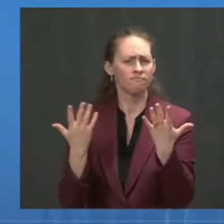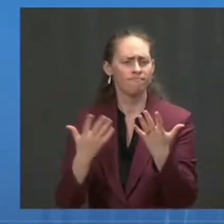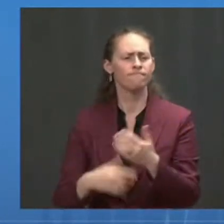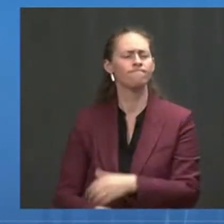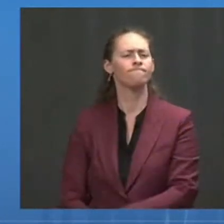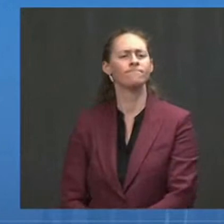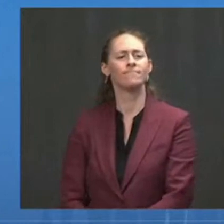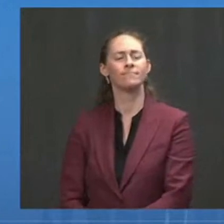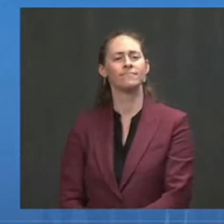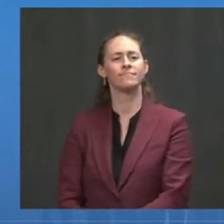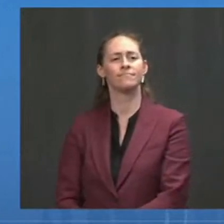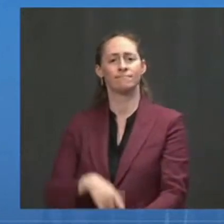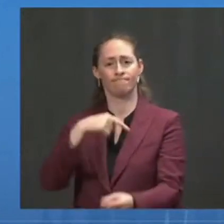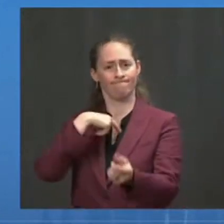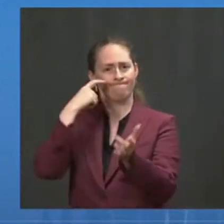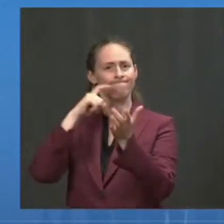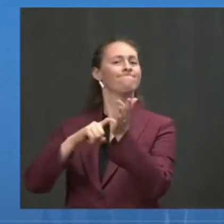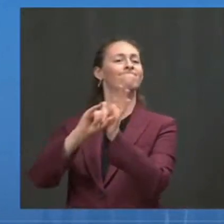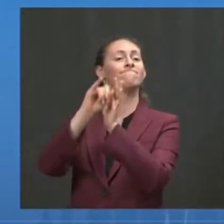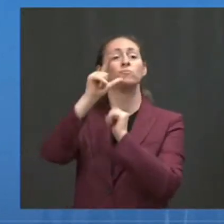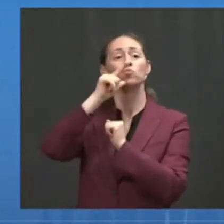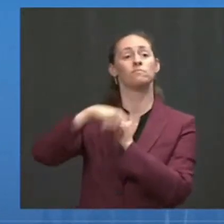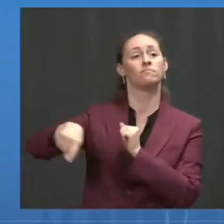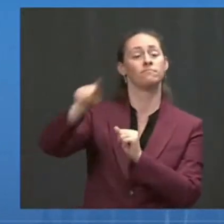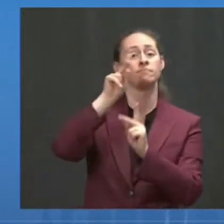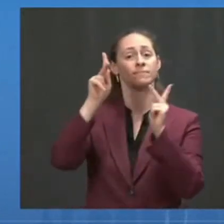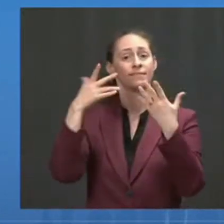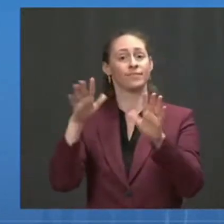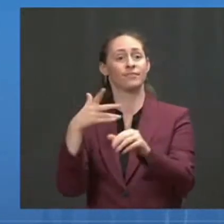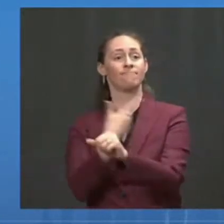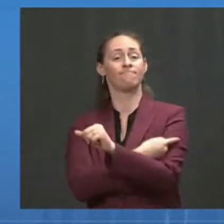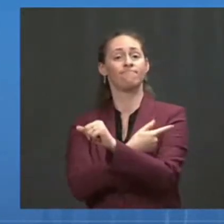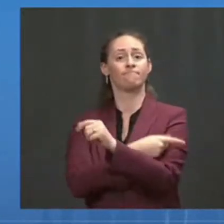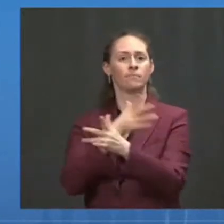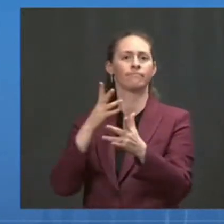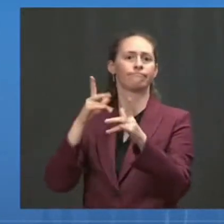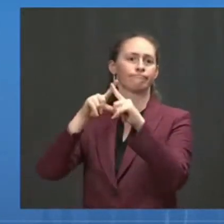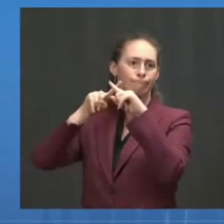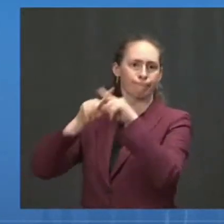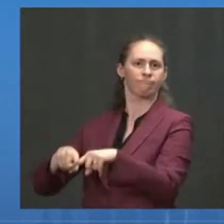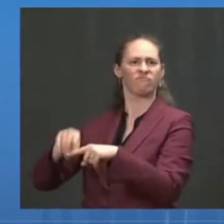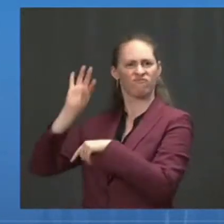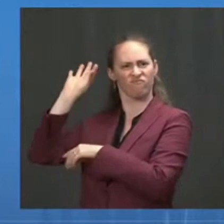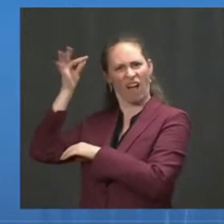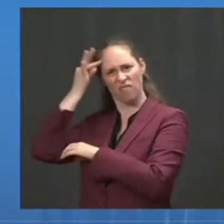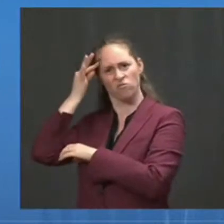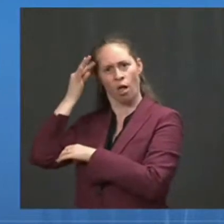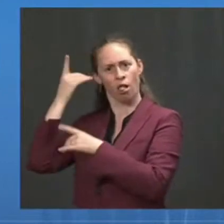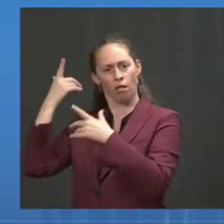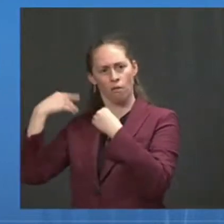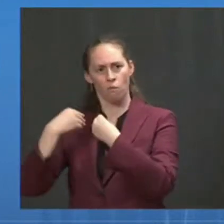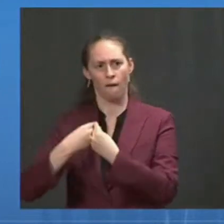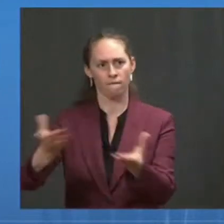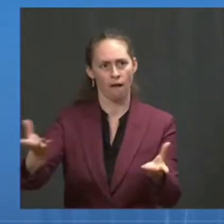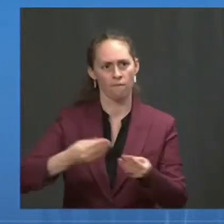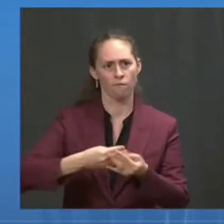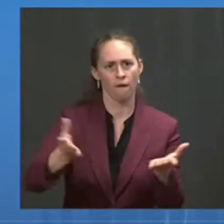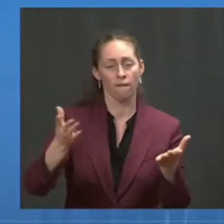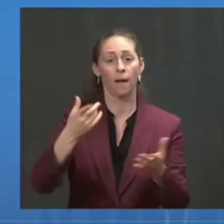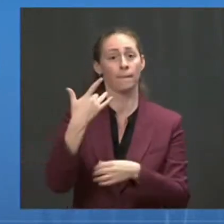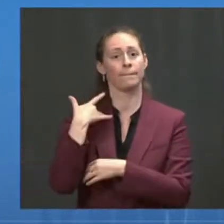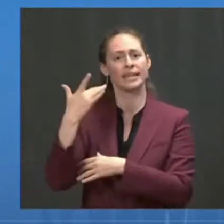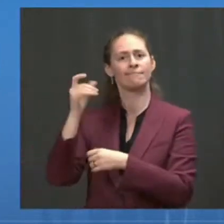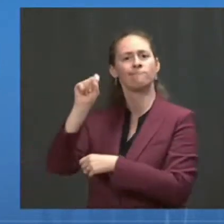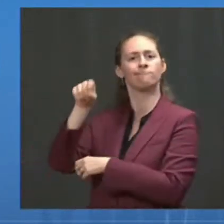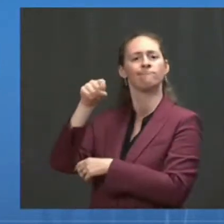who are getting vaccinated through the direct federal programs are self-identifying as people of color. So that's through community health centers,